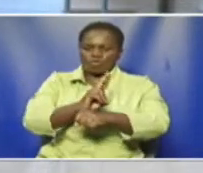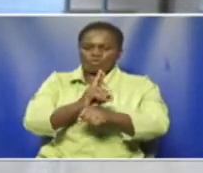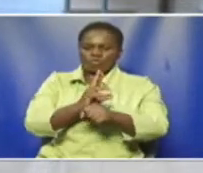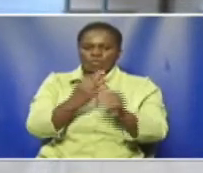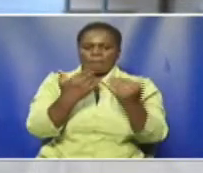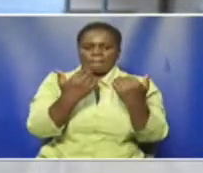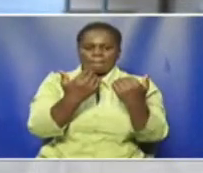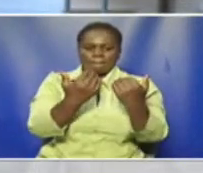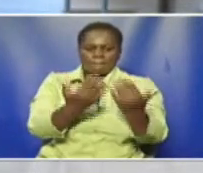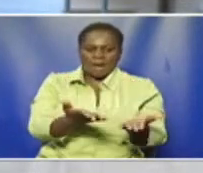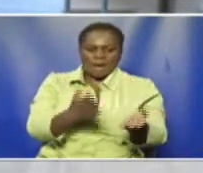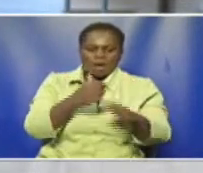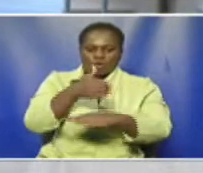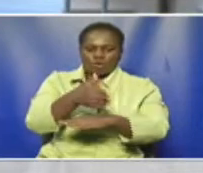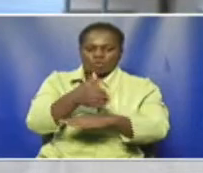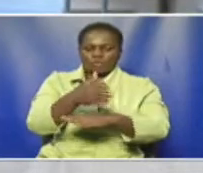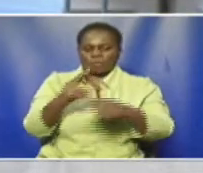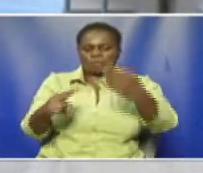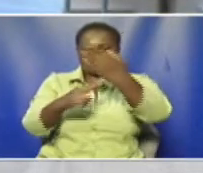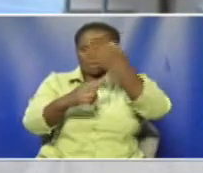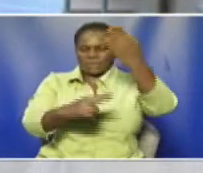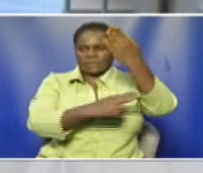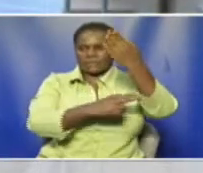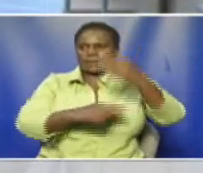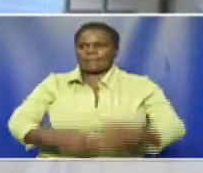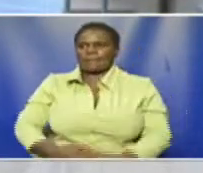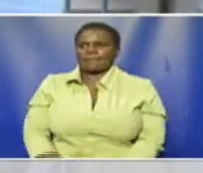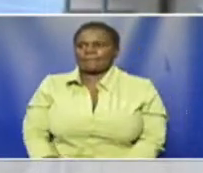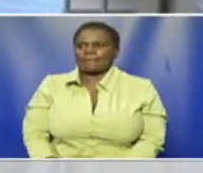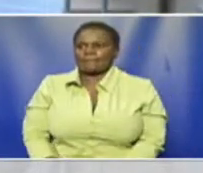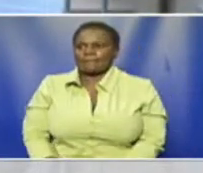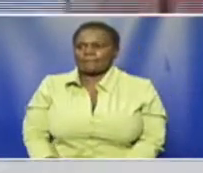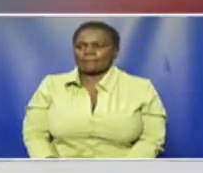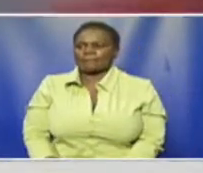crossing or the floating bridge. George Maringa reports.